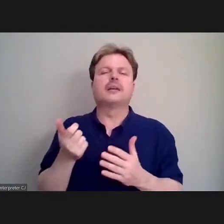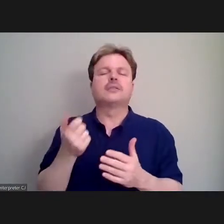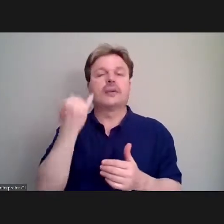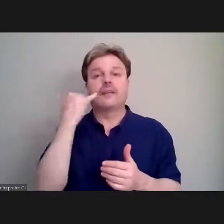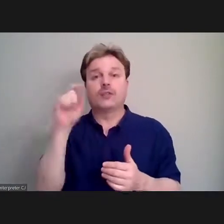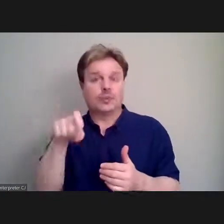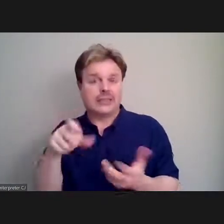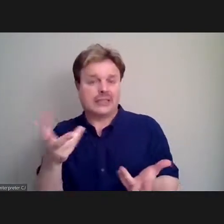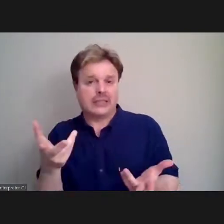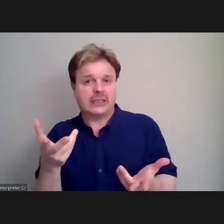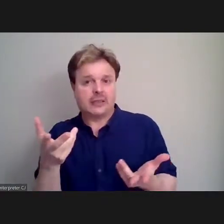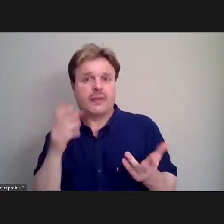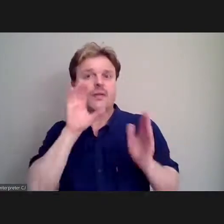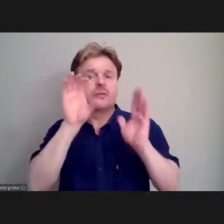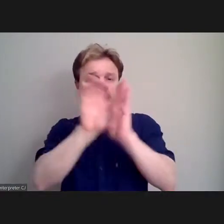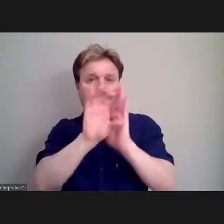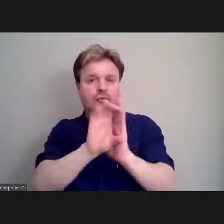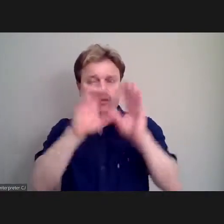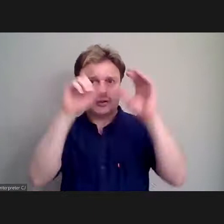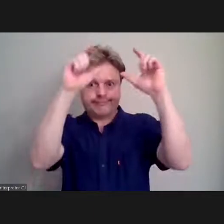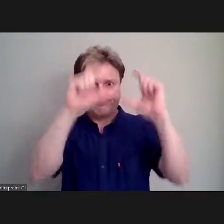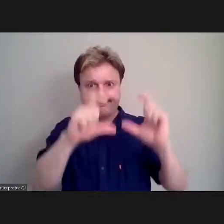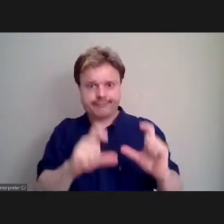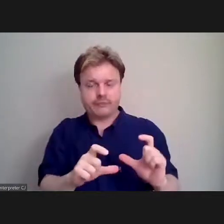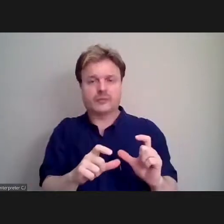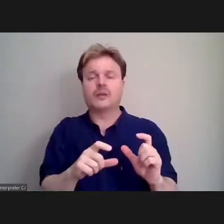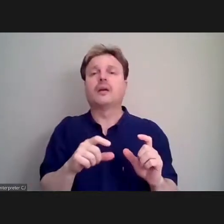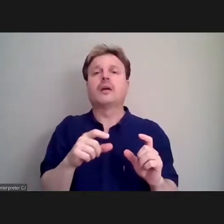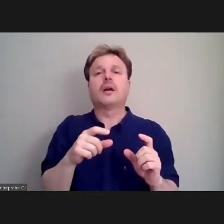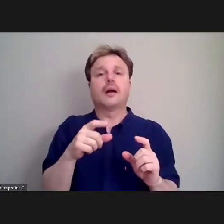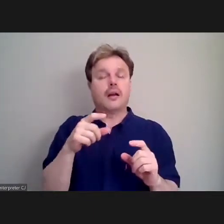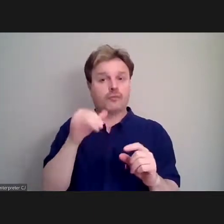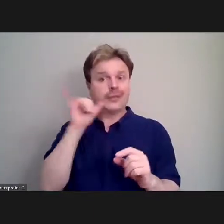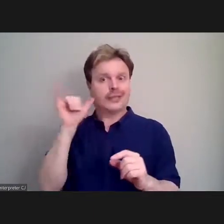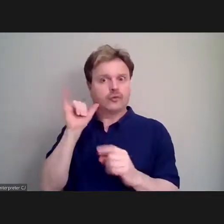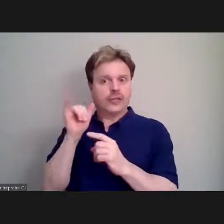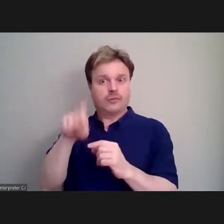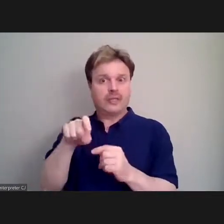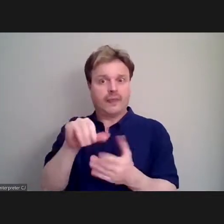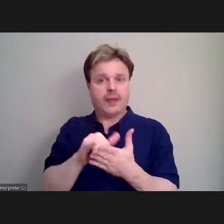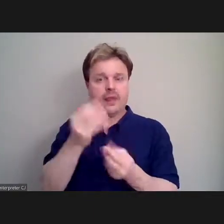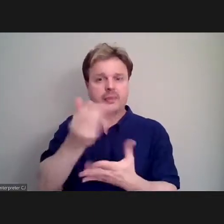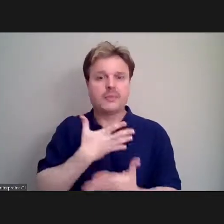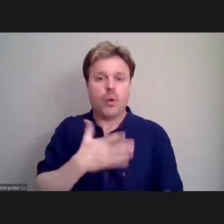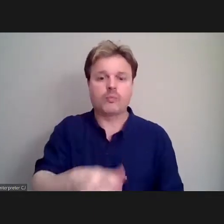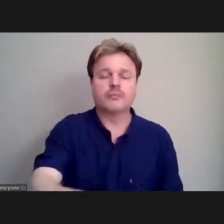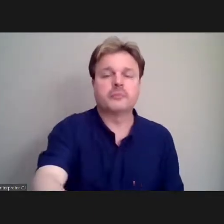the slideshow presentation from yesterday, just let me know.